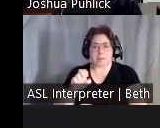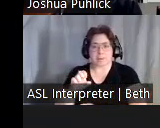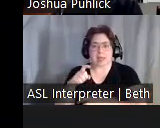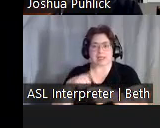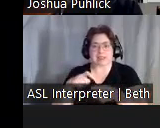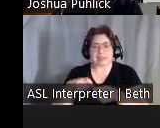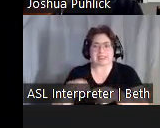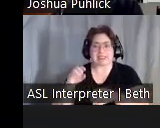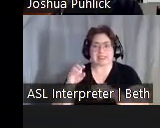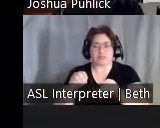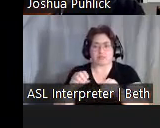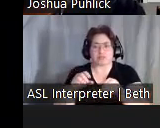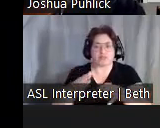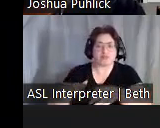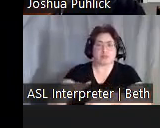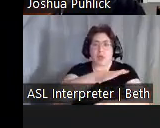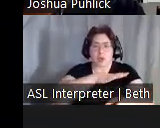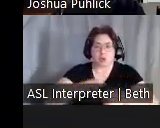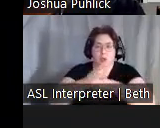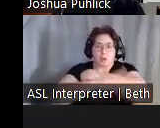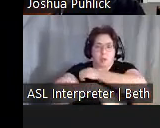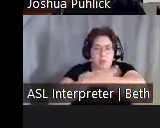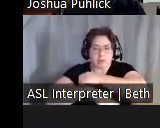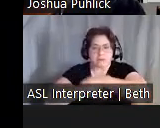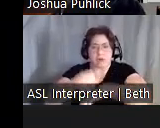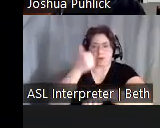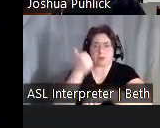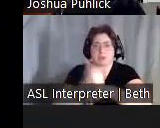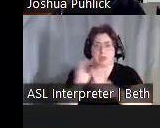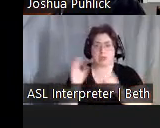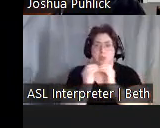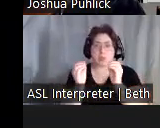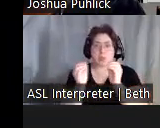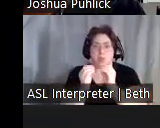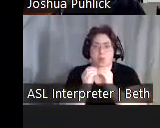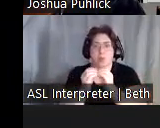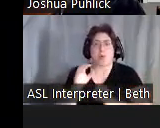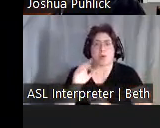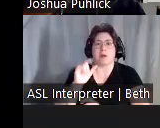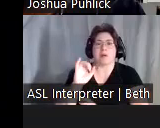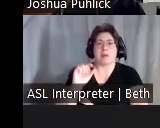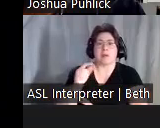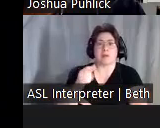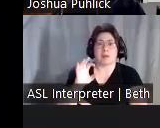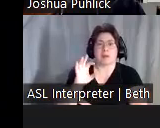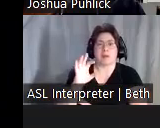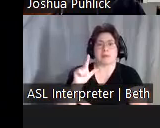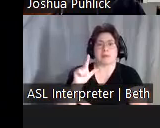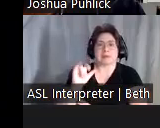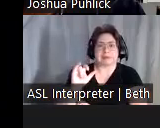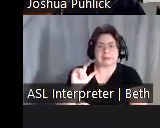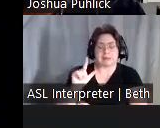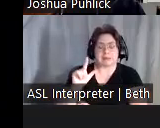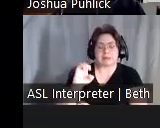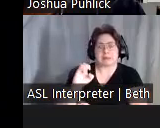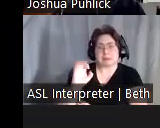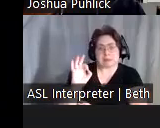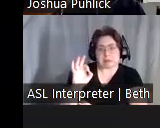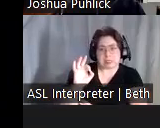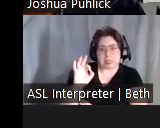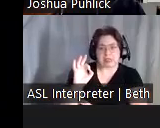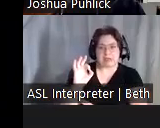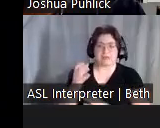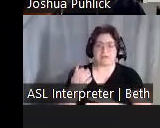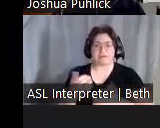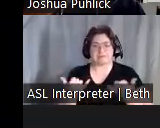now. So, even though these treatments were implemented way back in